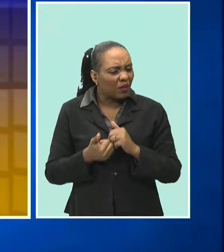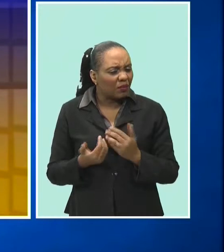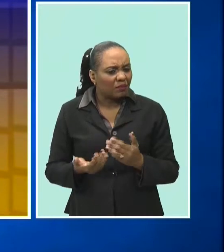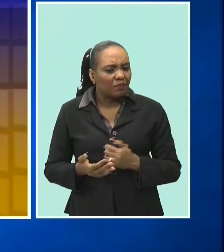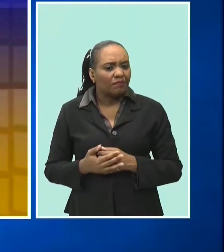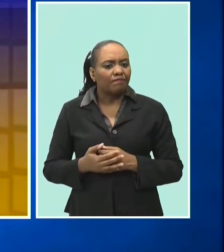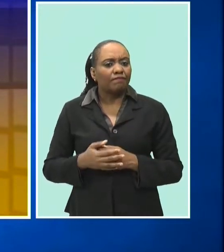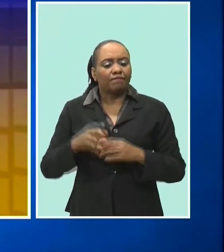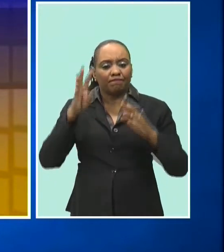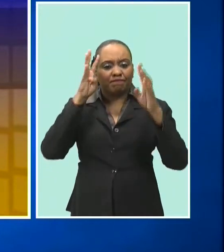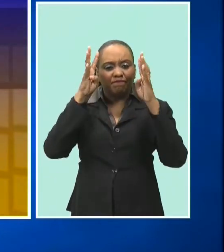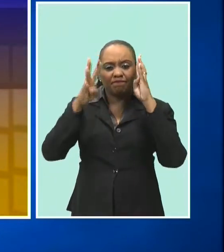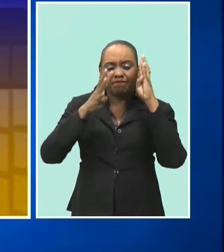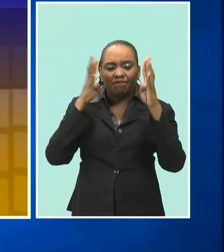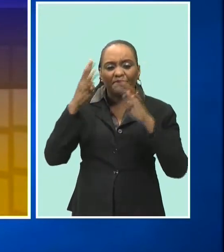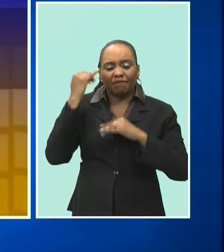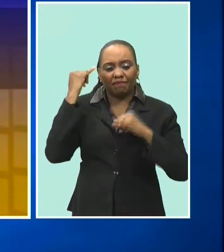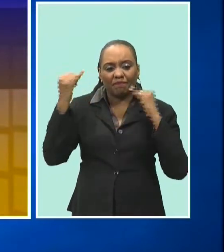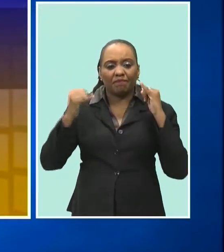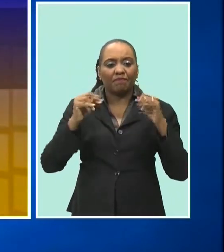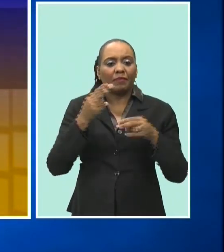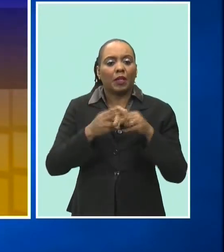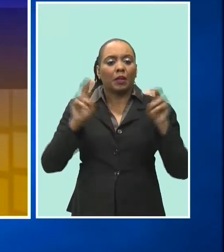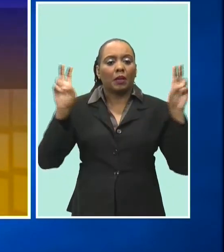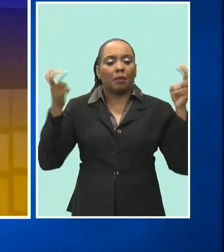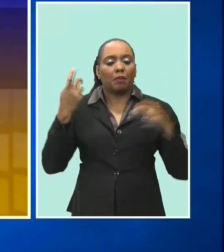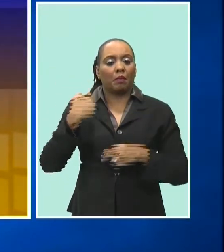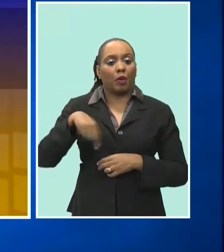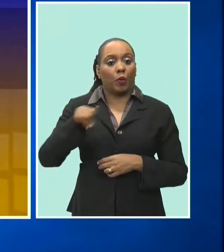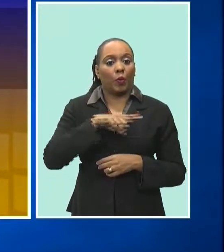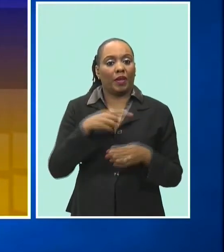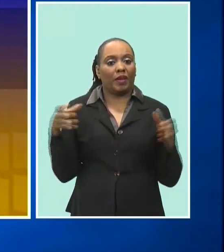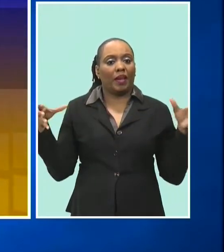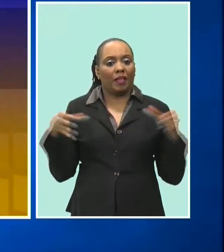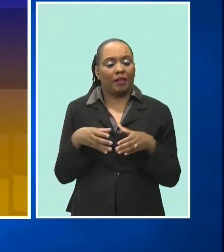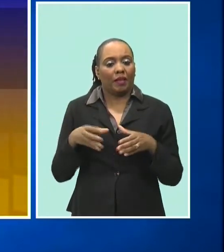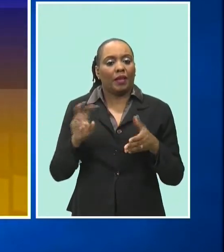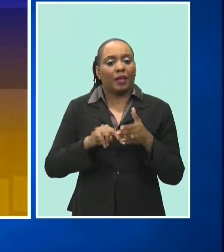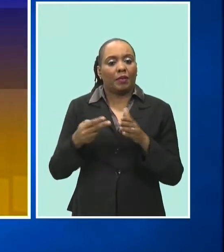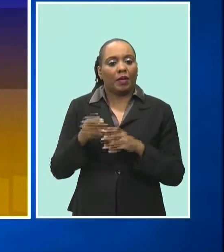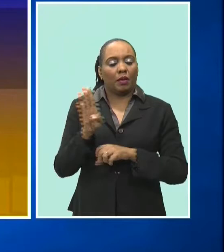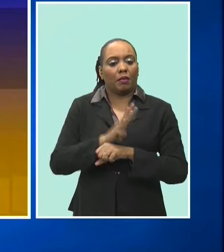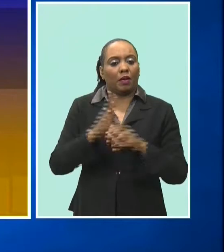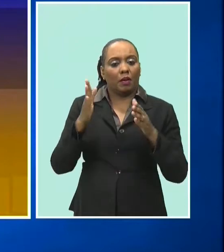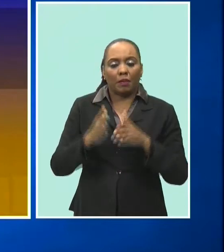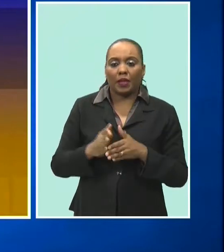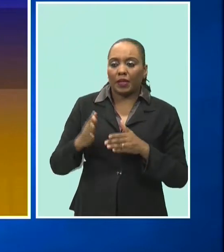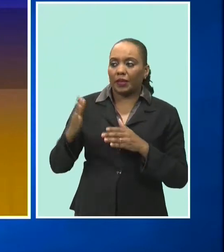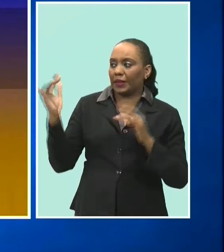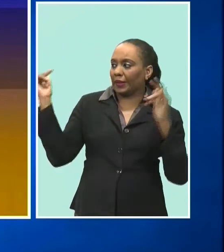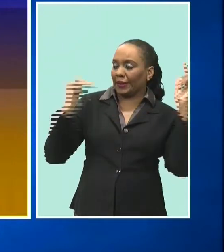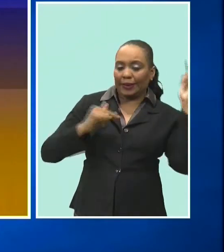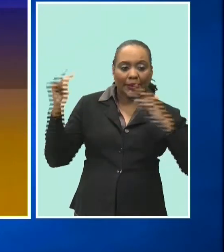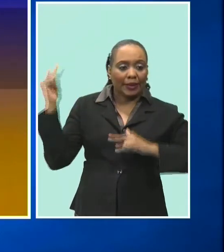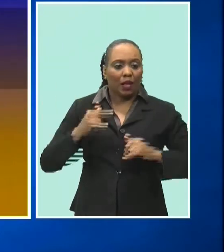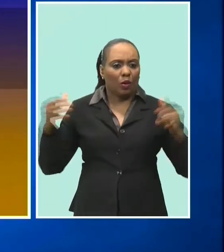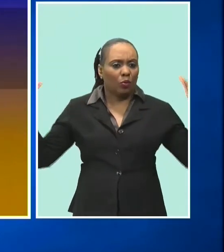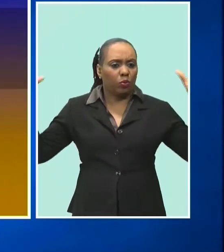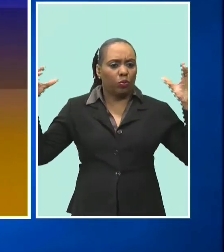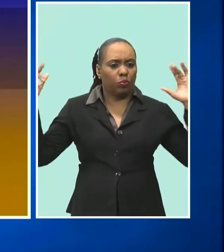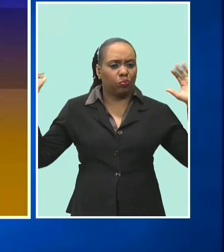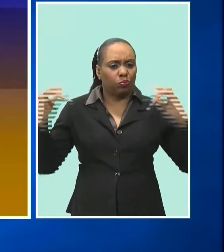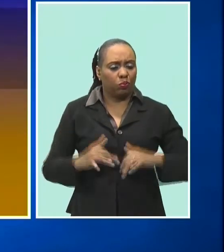initiative called We Gathering, which is looking to attract Barbadian diaspora and their friends and families to